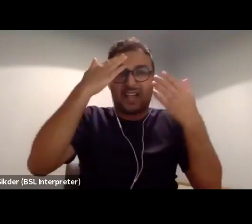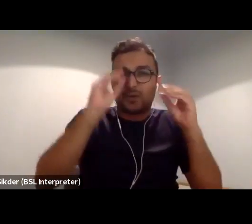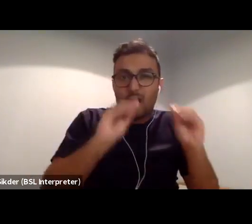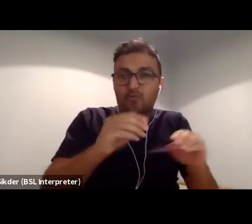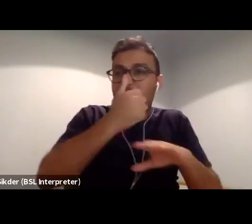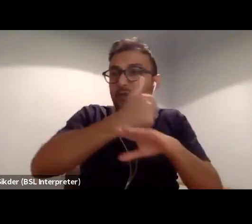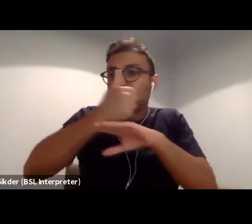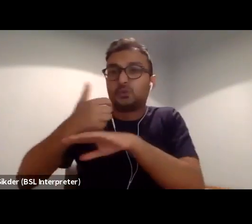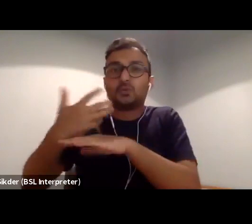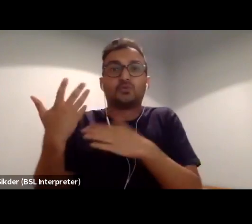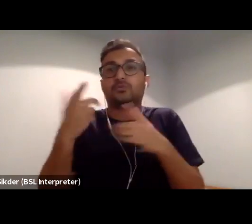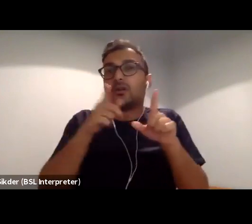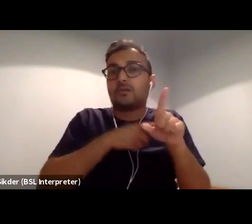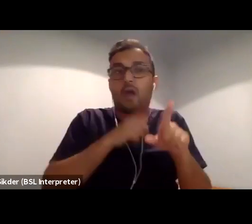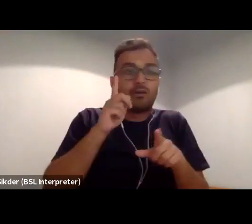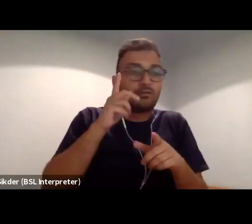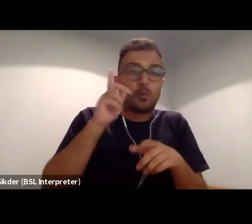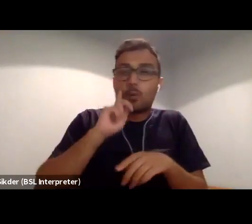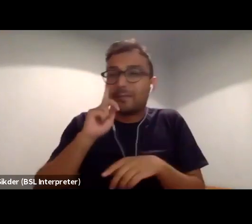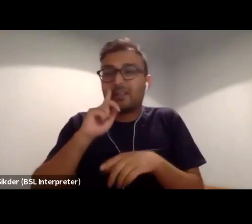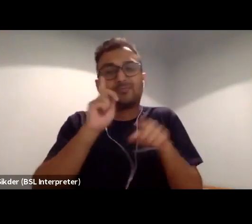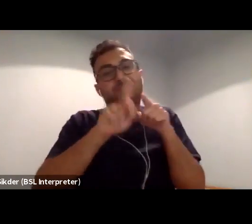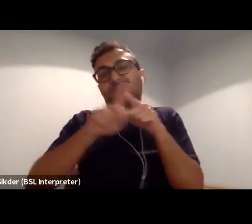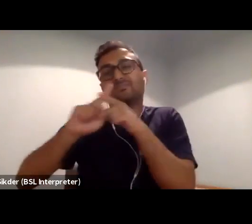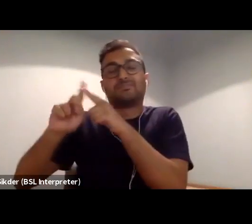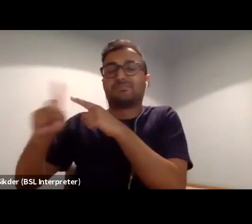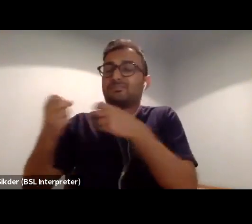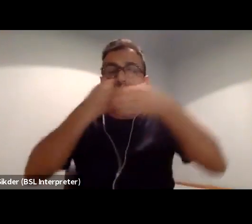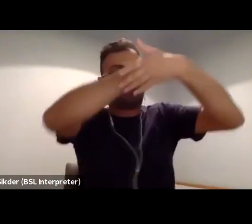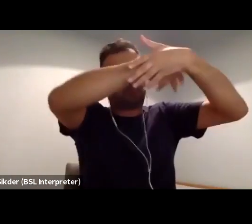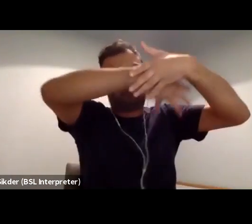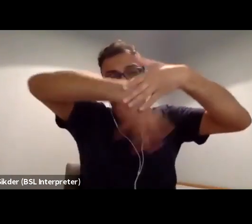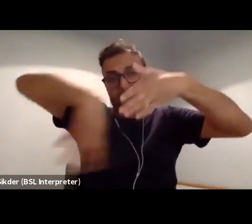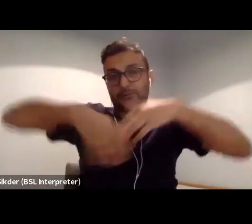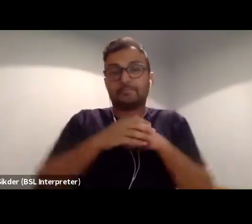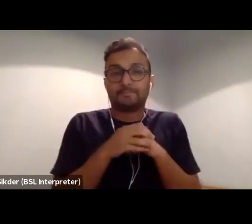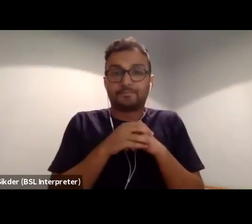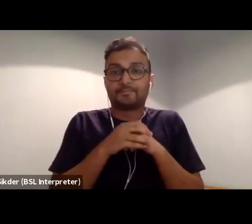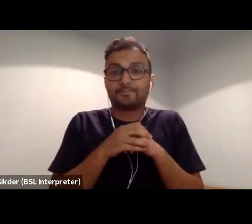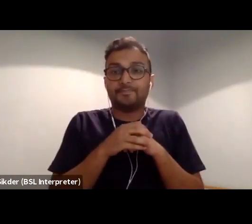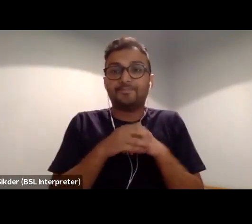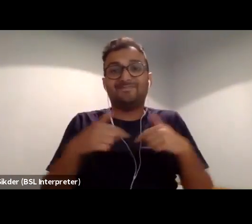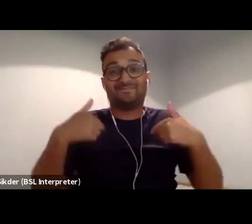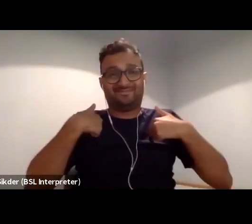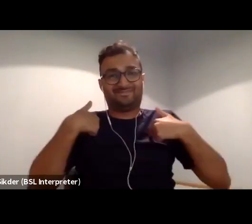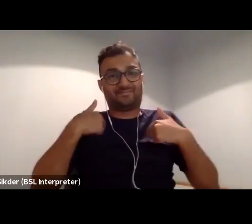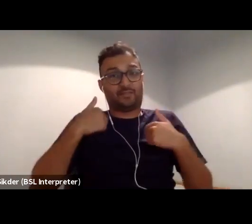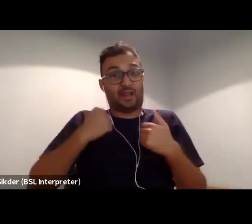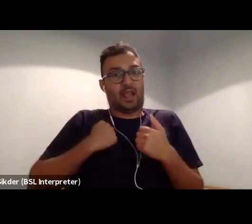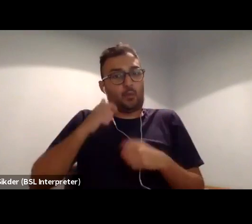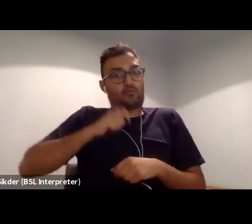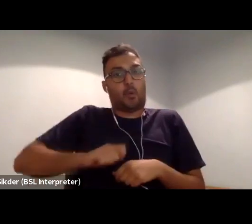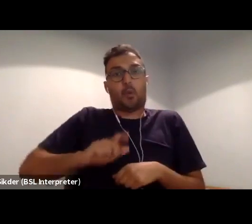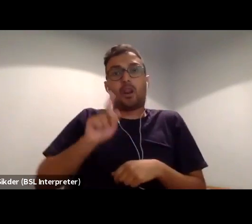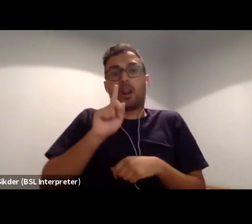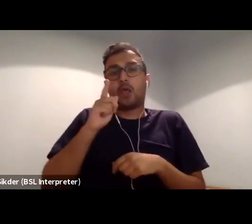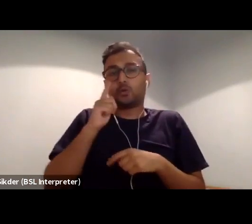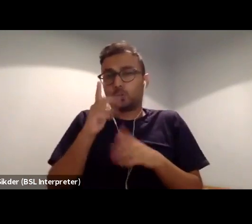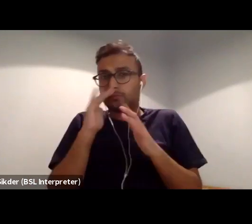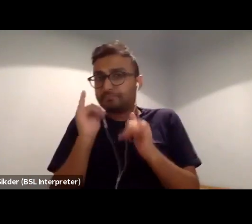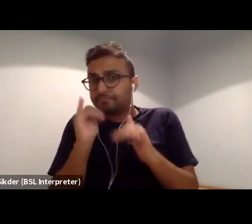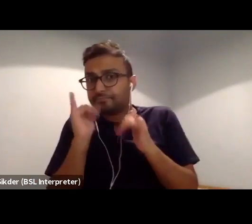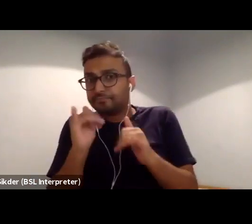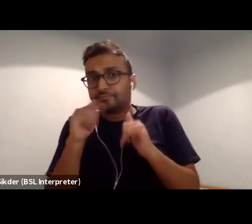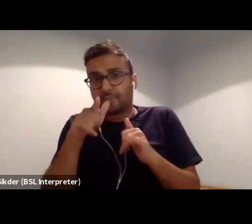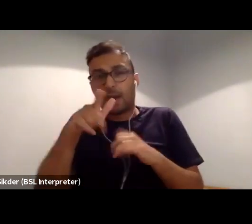and young people, amongst others. The CFMM's role is to monitor the media on its reporting of